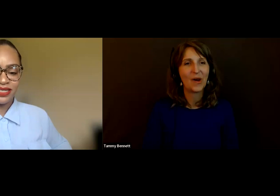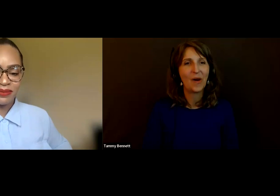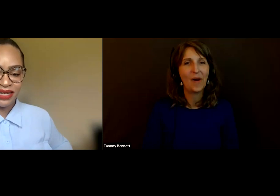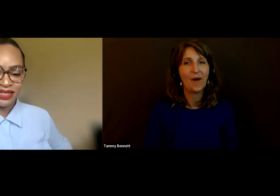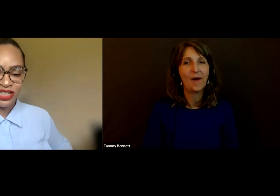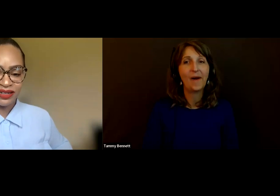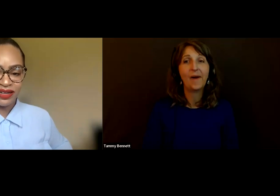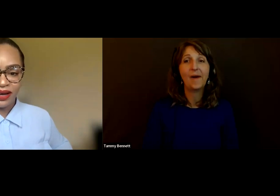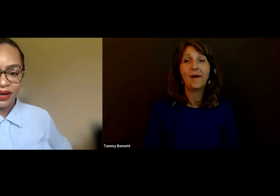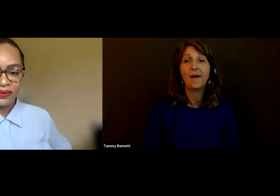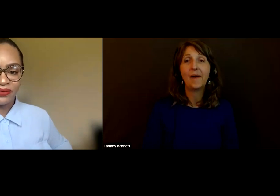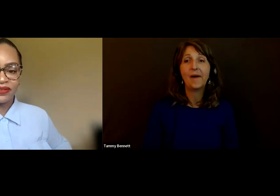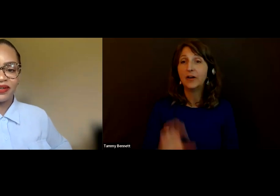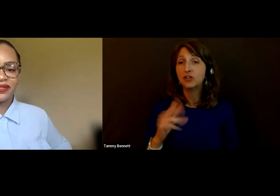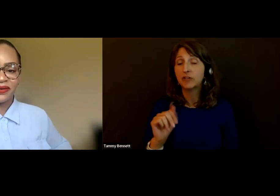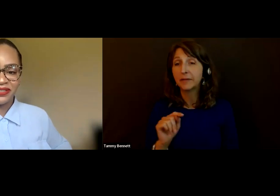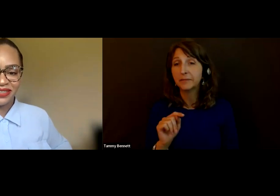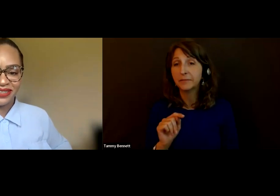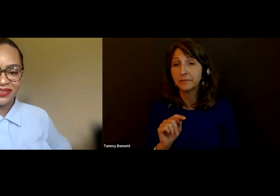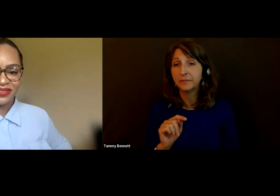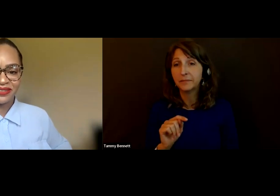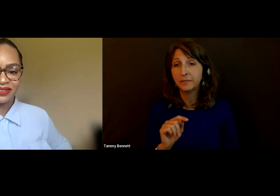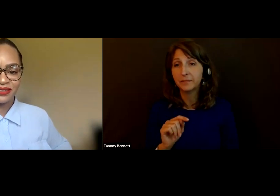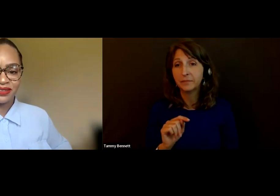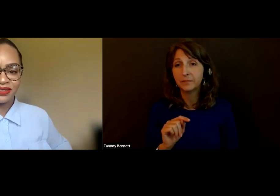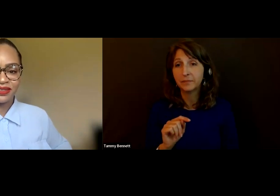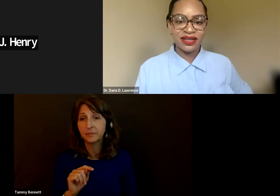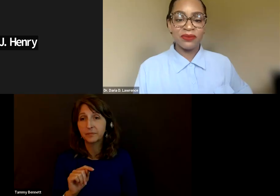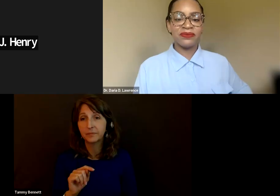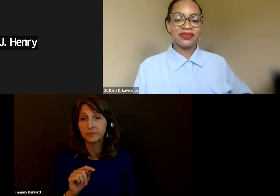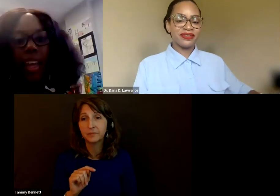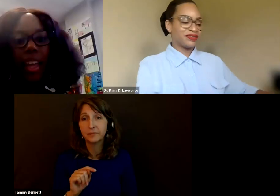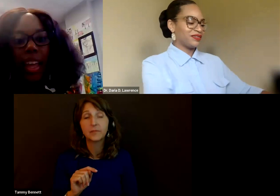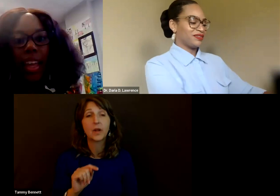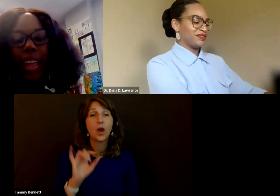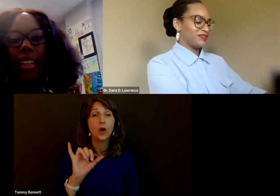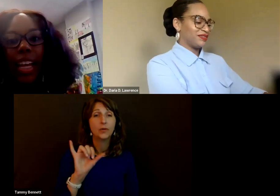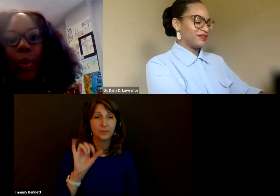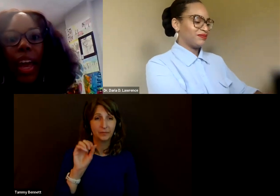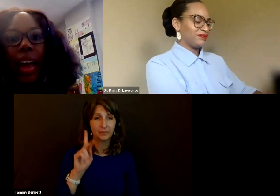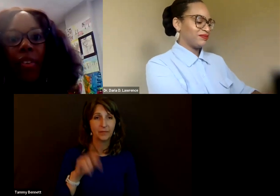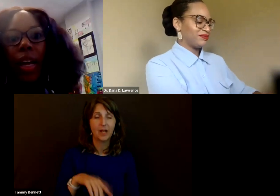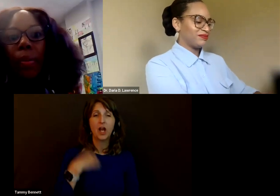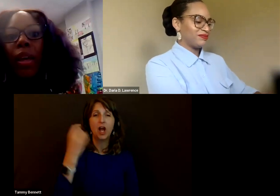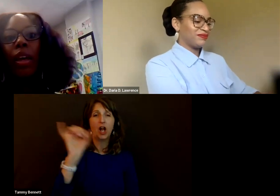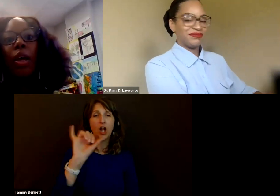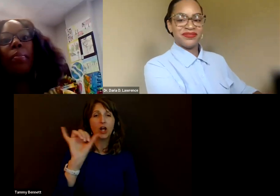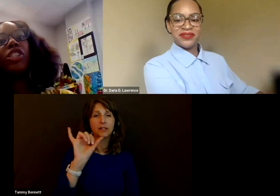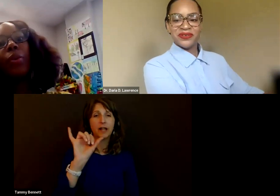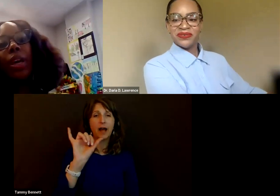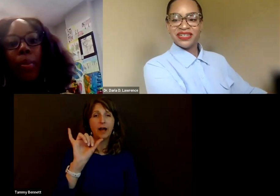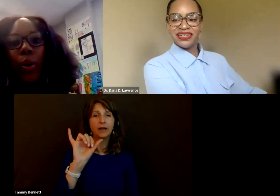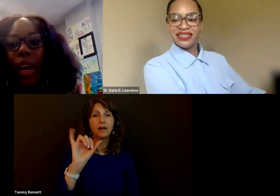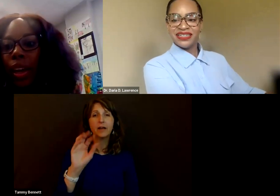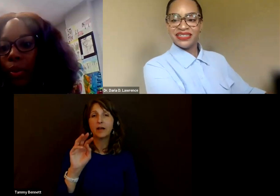Wait, I see something in the chat. Oh, there's a question. Hold on. Oh. It looks like we have